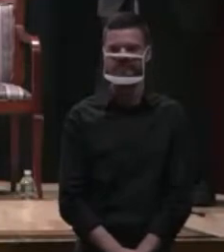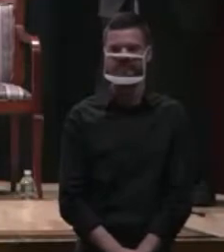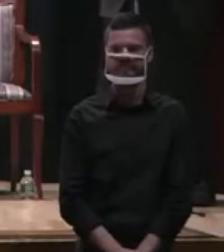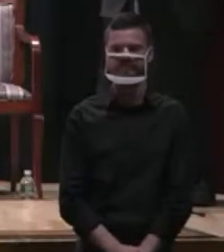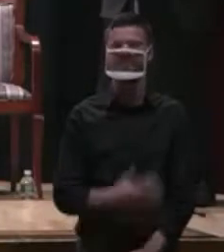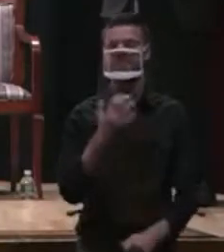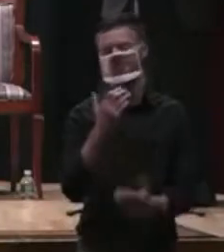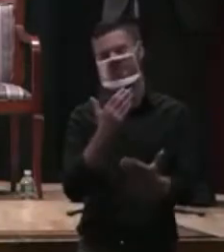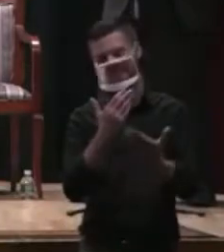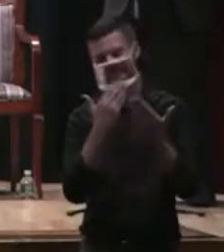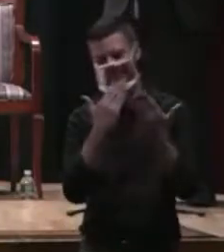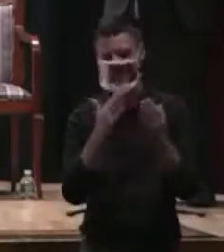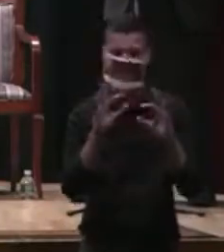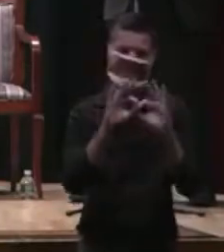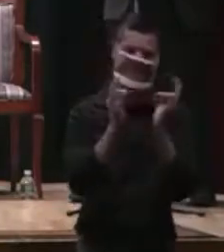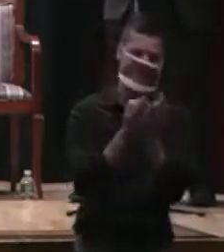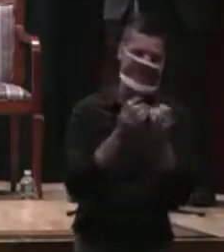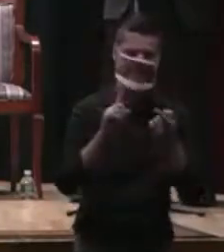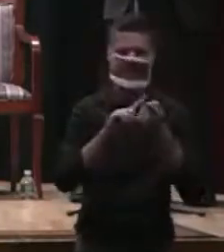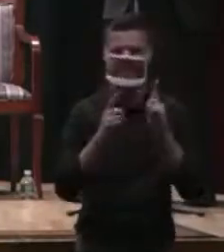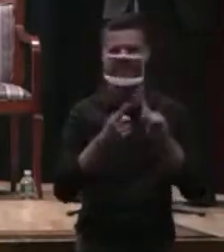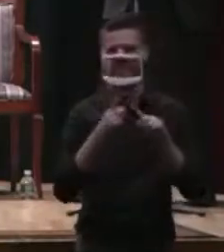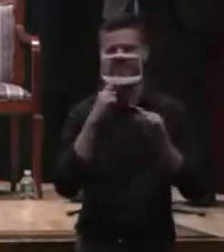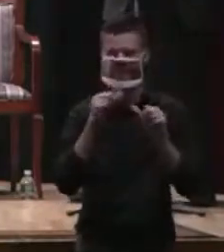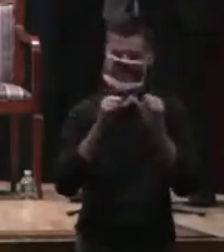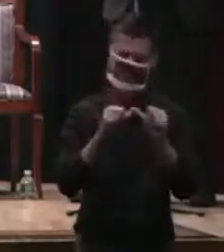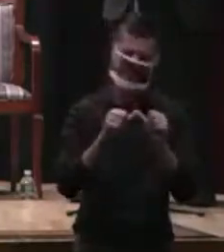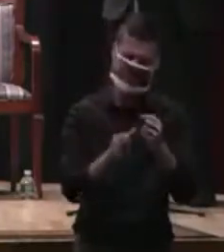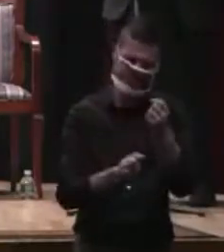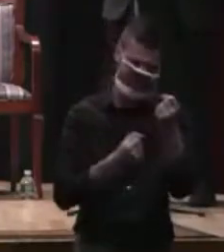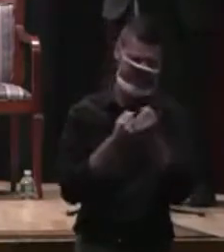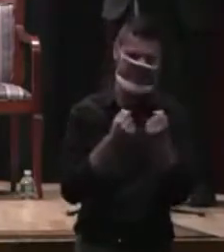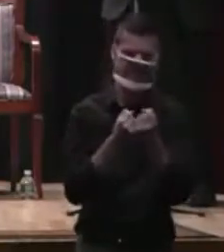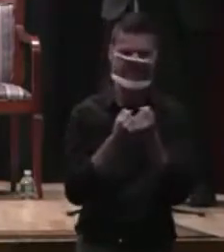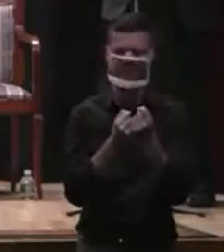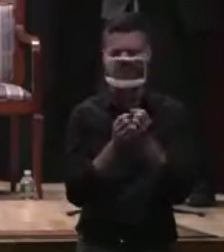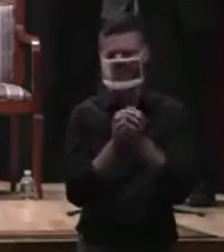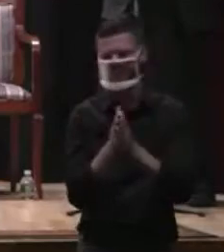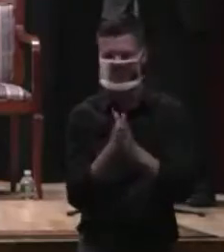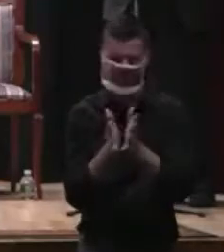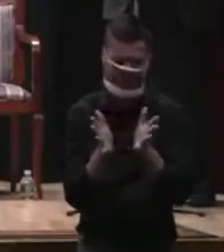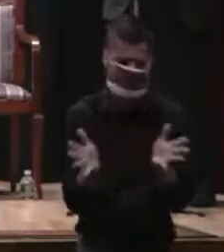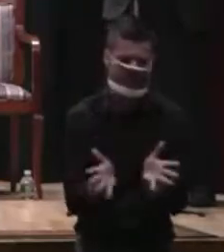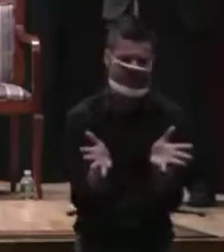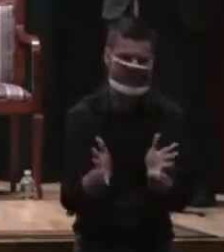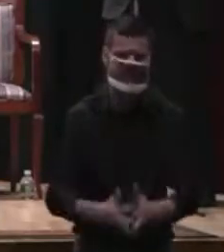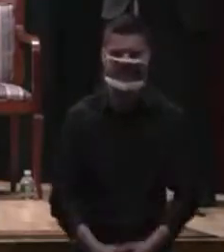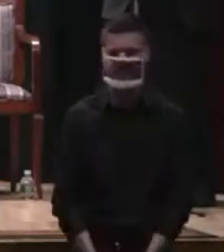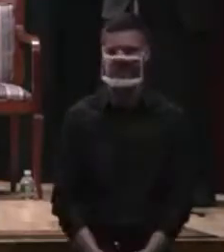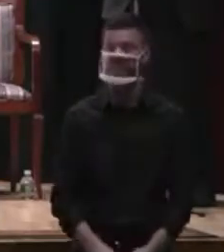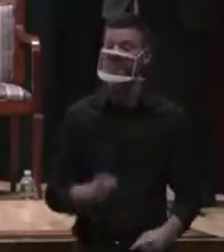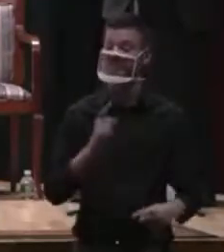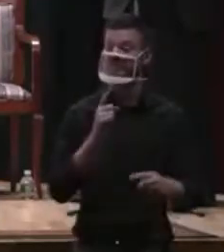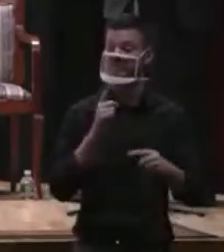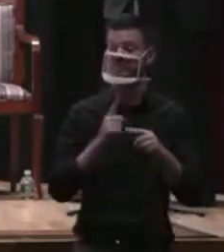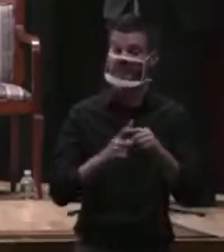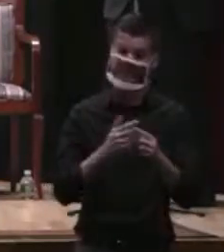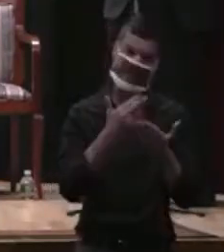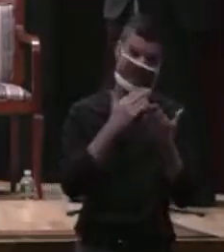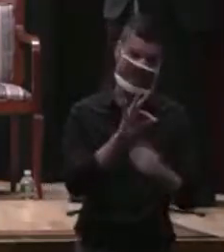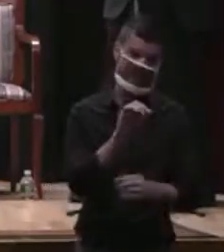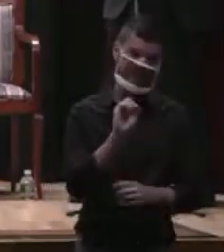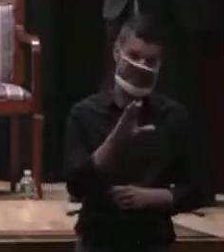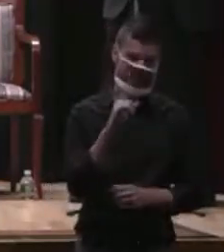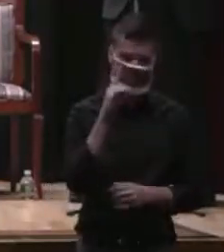Kristen would like to thank her family and friends for the endless support and encouragement they have provided throughout the year. She would also like to thank the faculty for